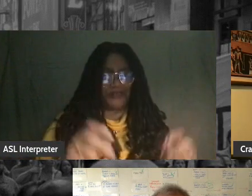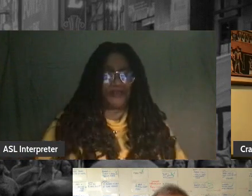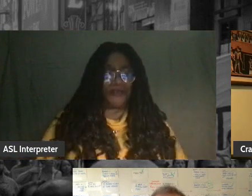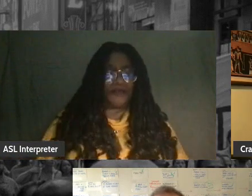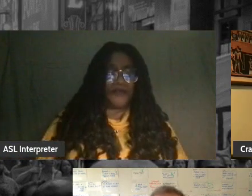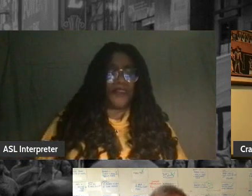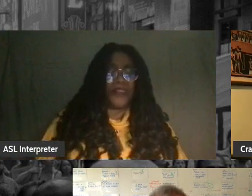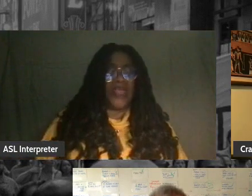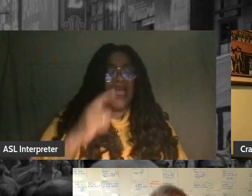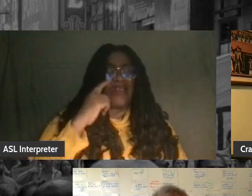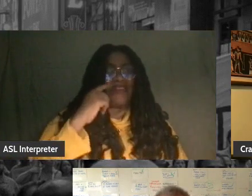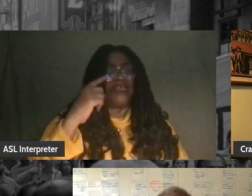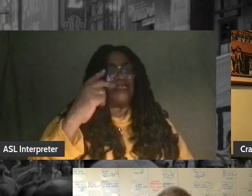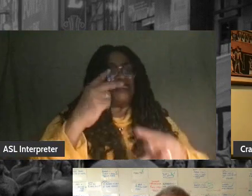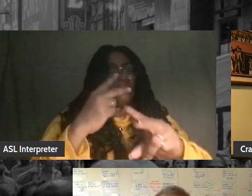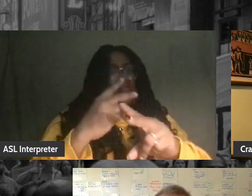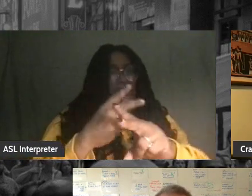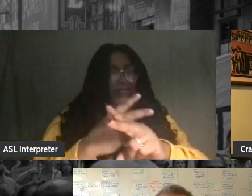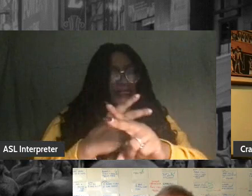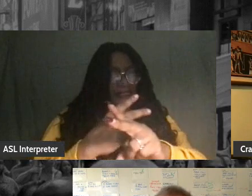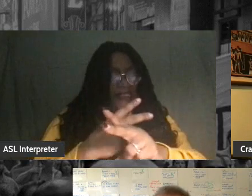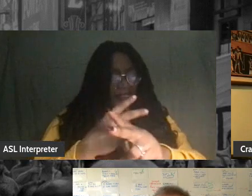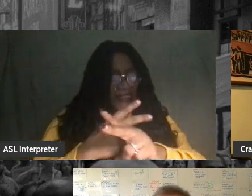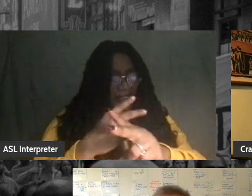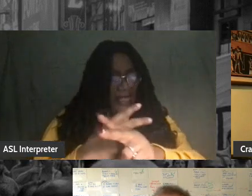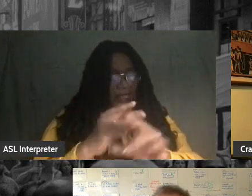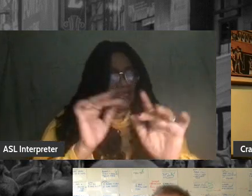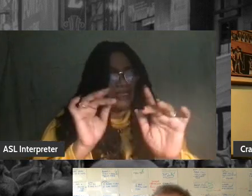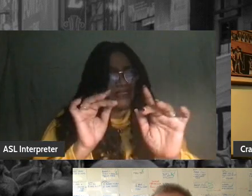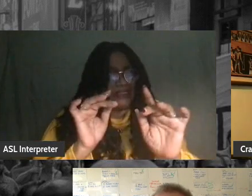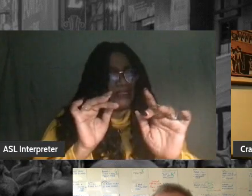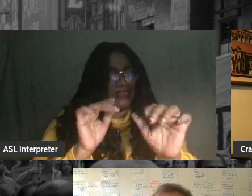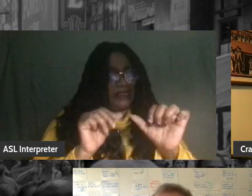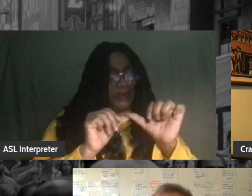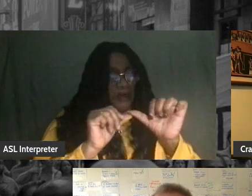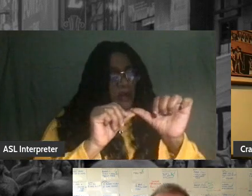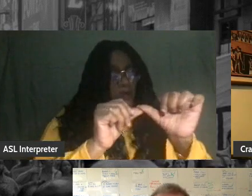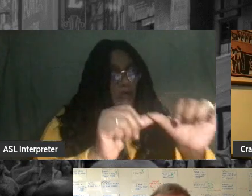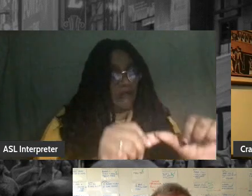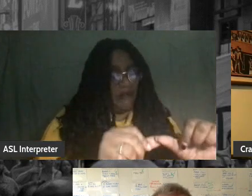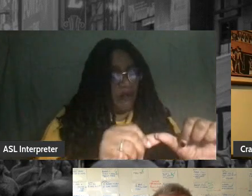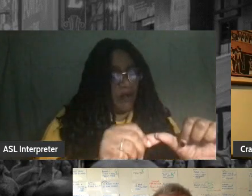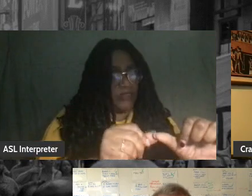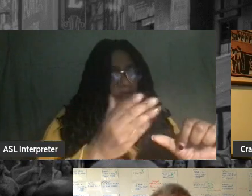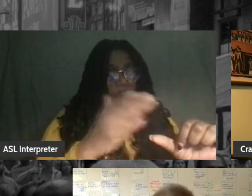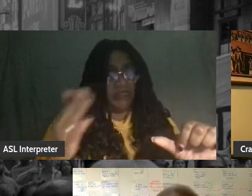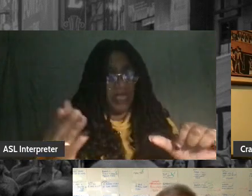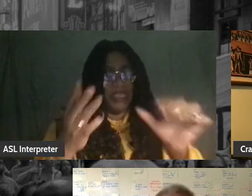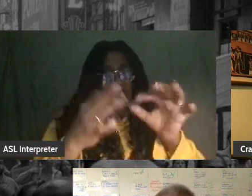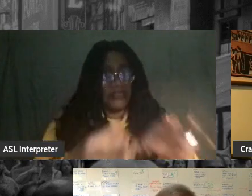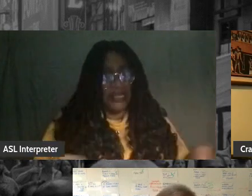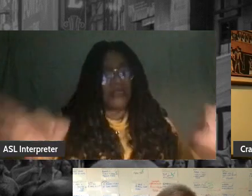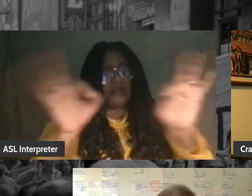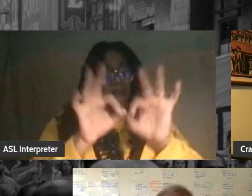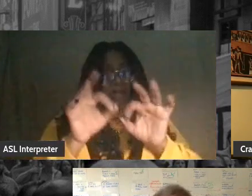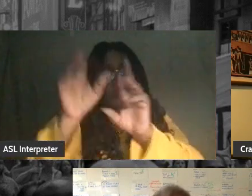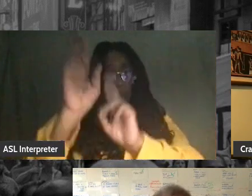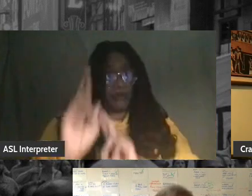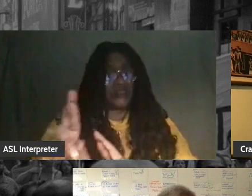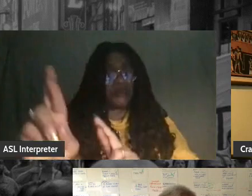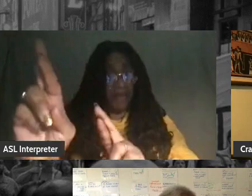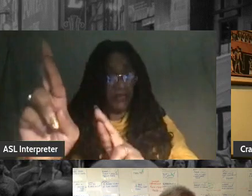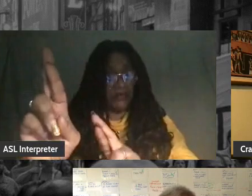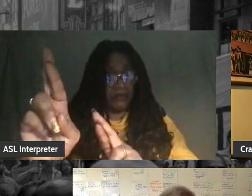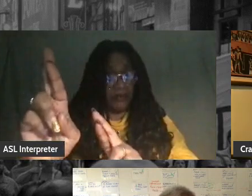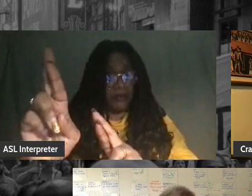I think it's a delicate dance between pushing forward with the things that matter respectfully with your